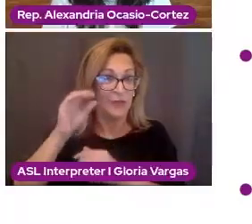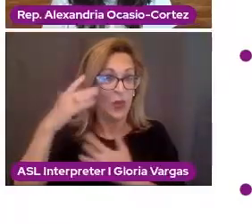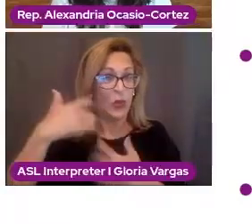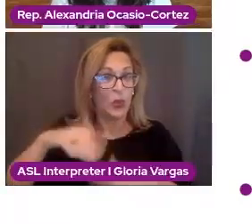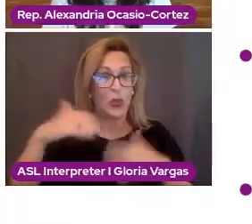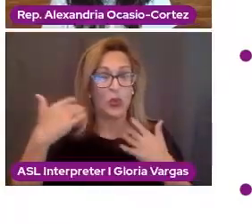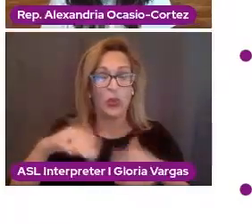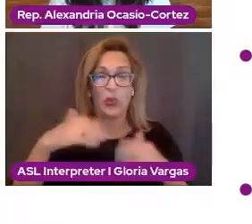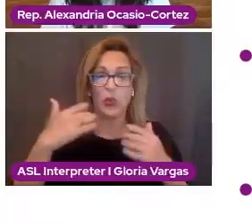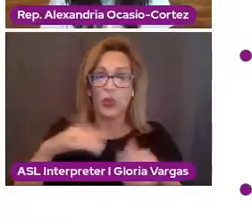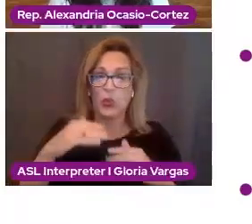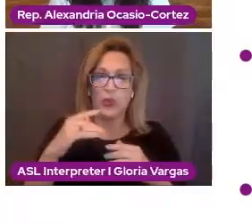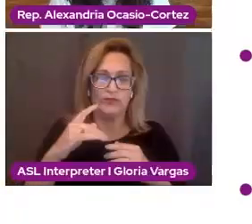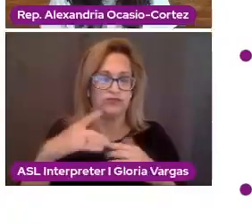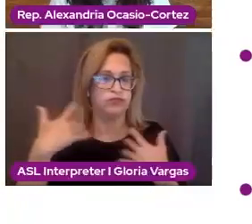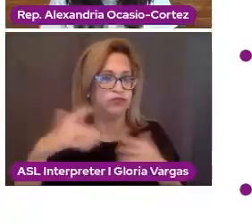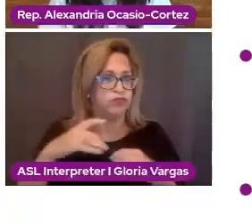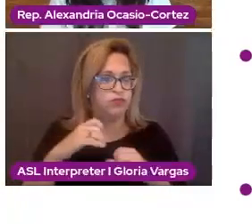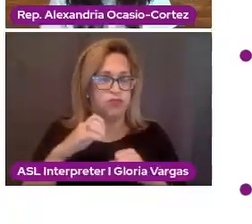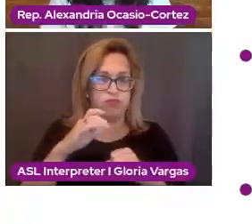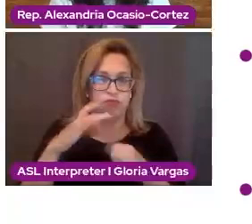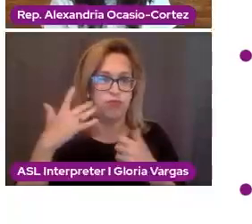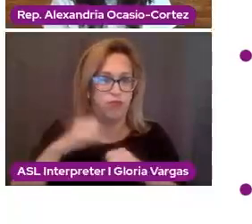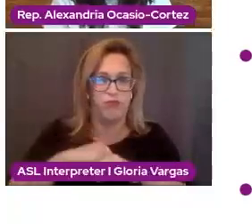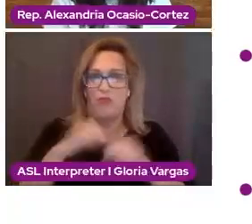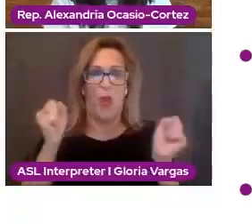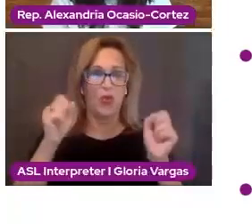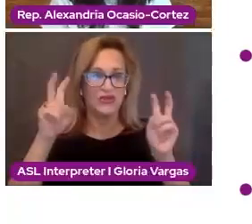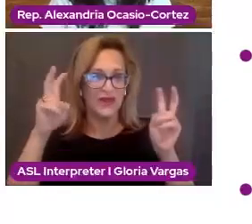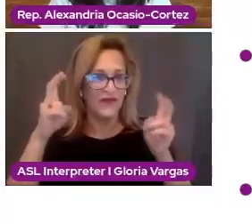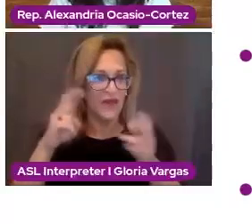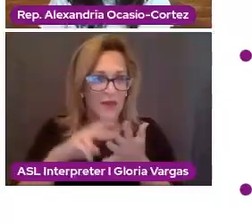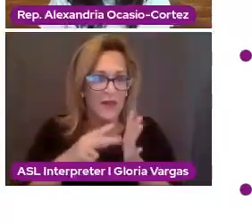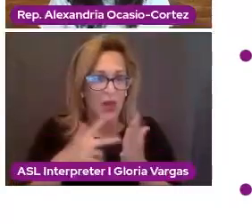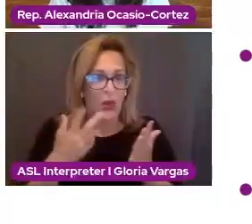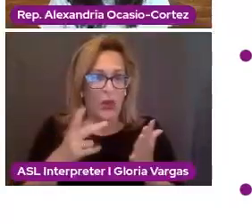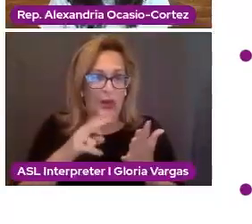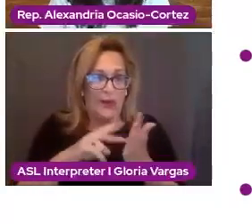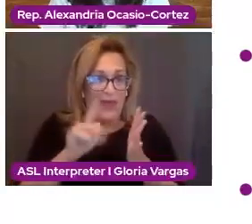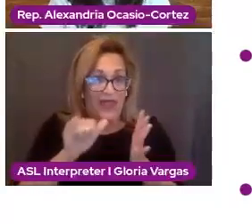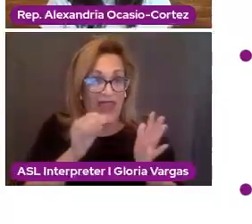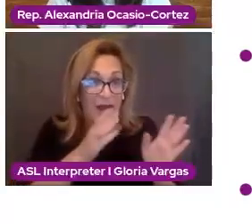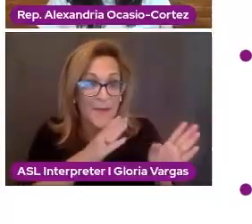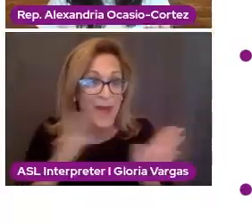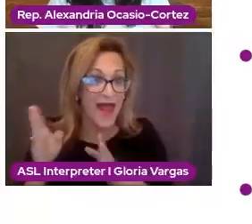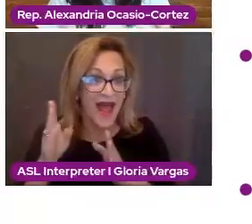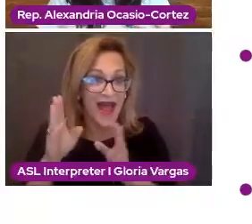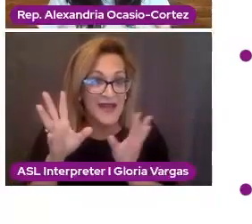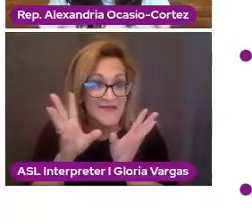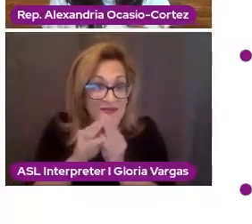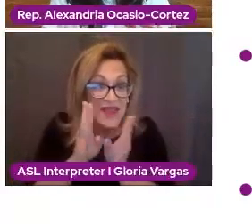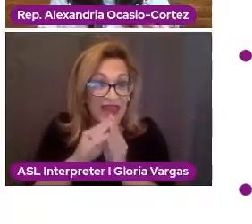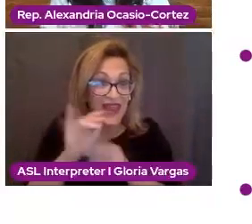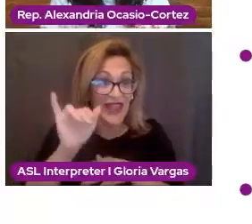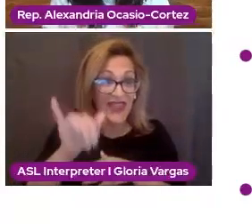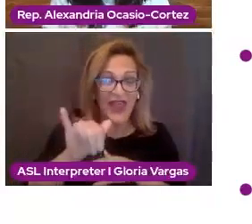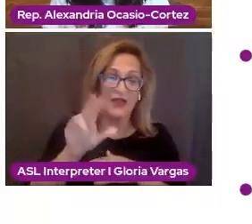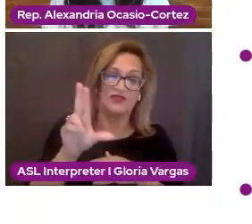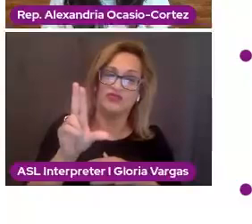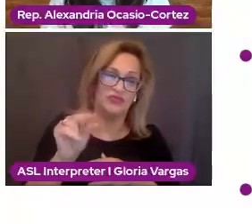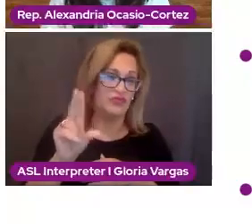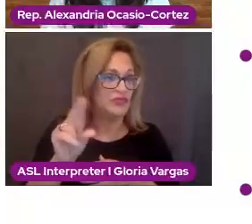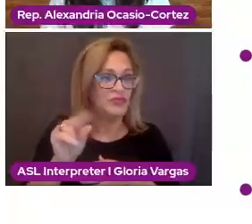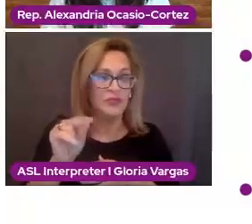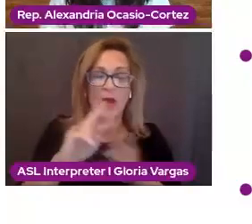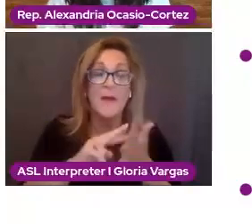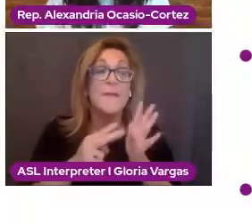absolutely explosive. This was not a pre-planned hearing. It was a hearing that was kind